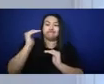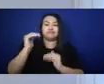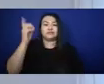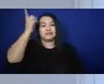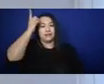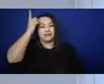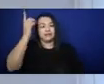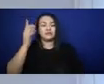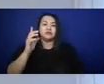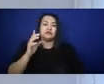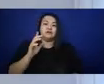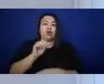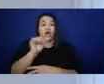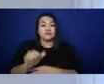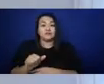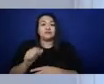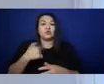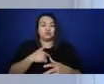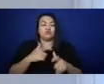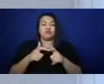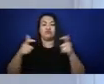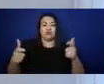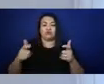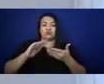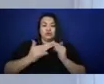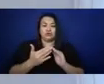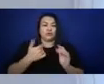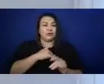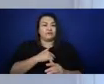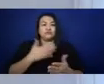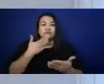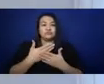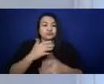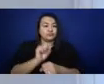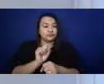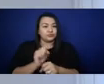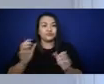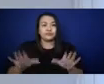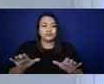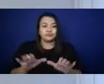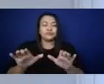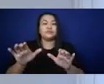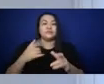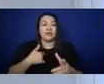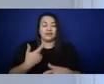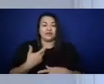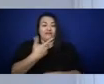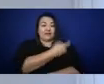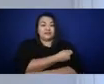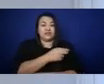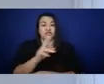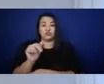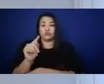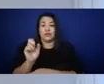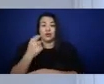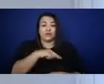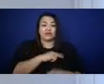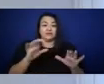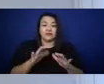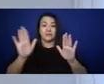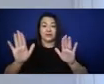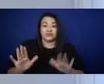currently leading the state in that metric. So when you compare us to some of the larger jurisdictions, we're several points ahead